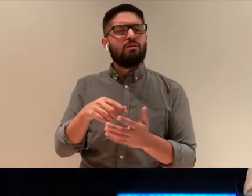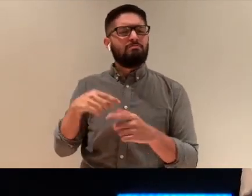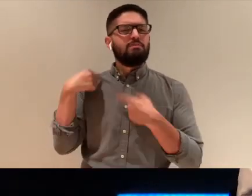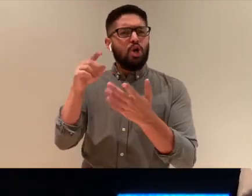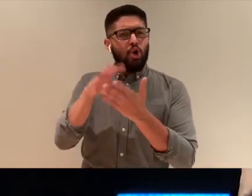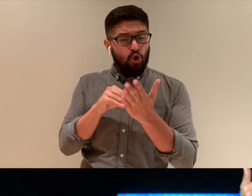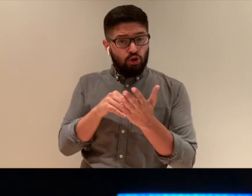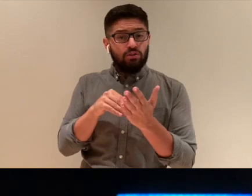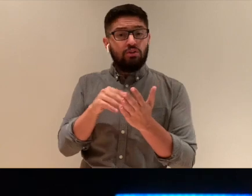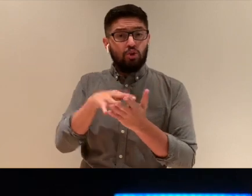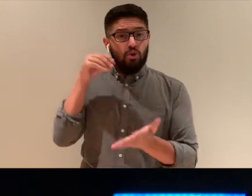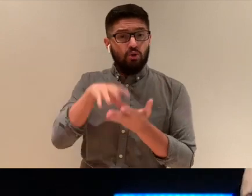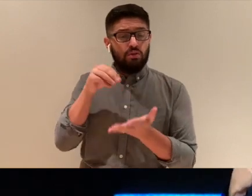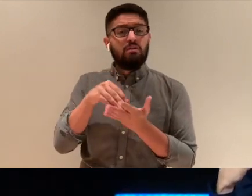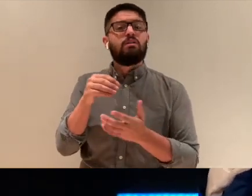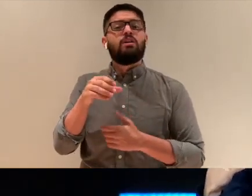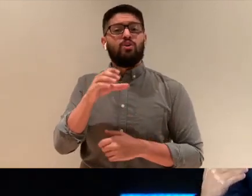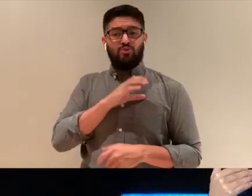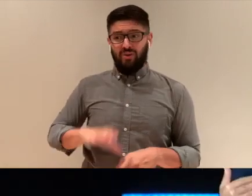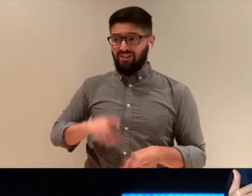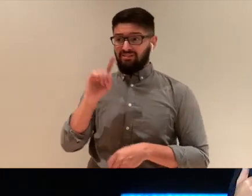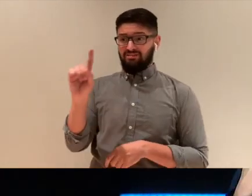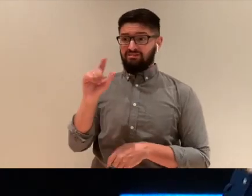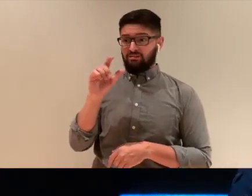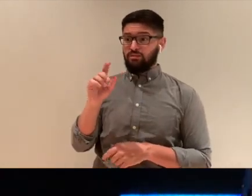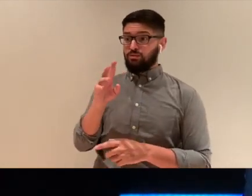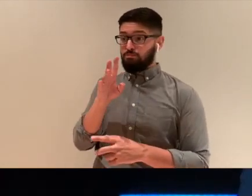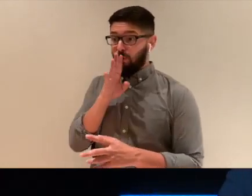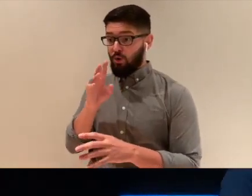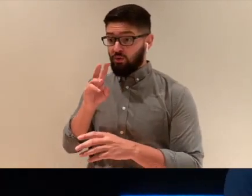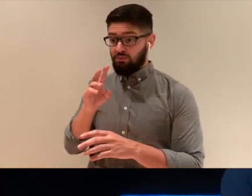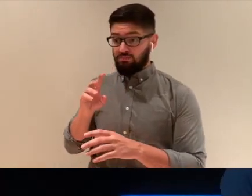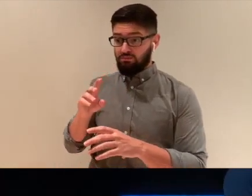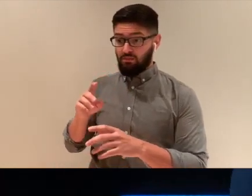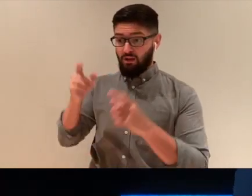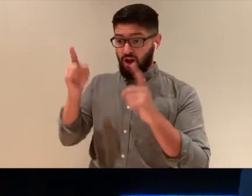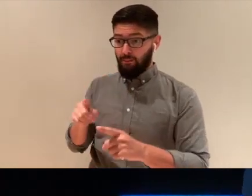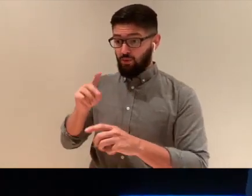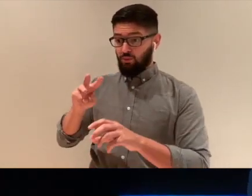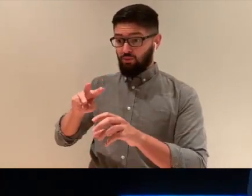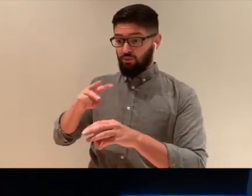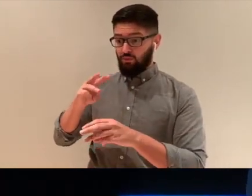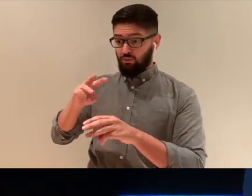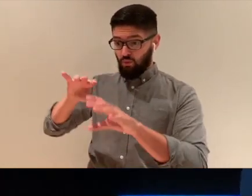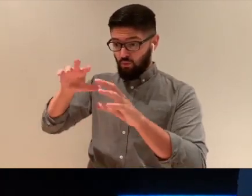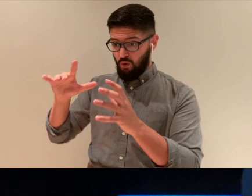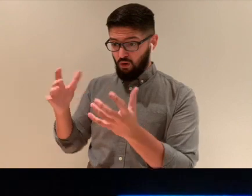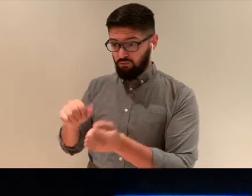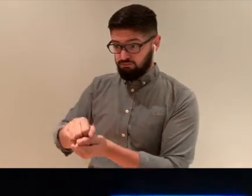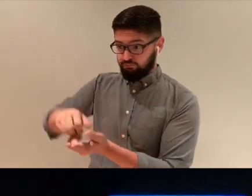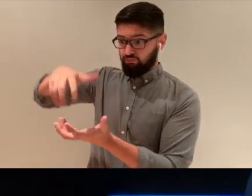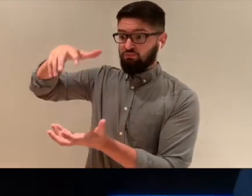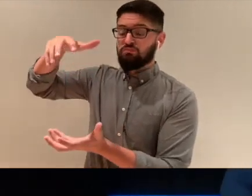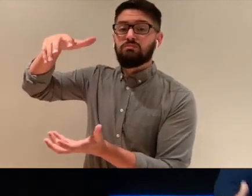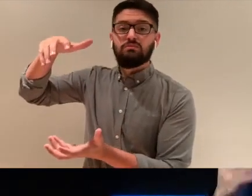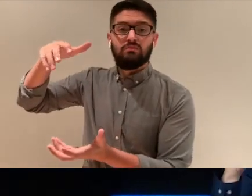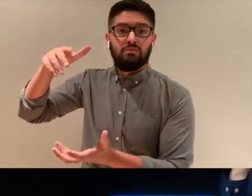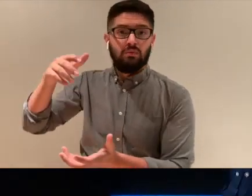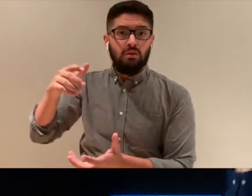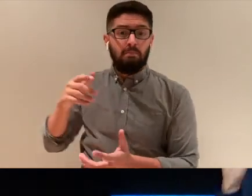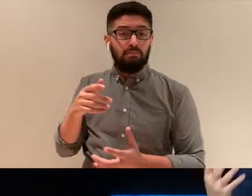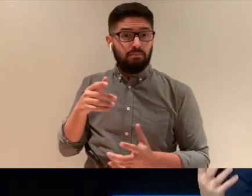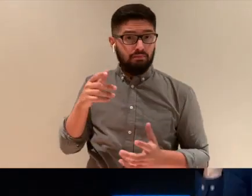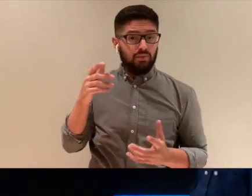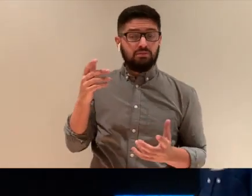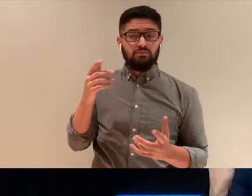we've been learning how Christ not only is the one who spoke the world into existence, but the scripture also says that he